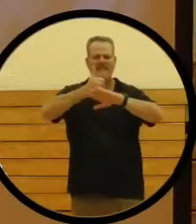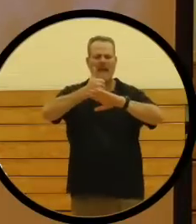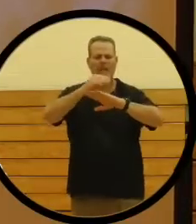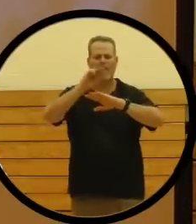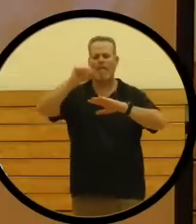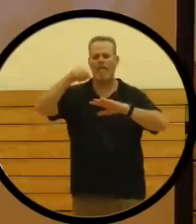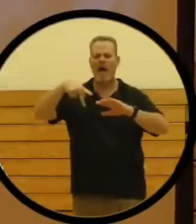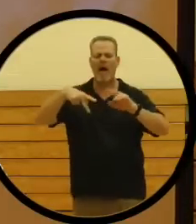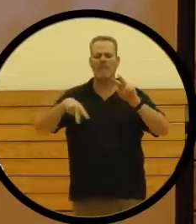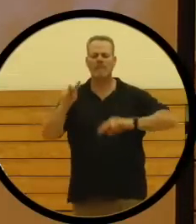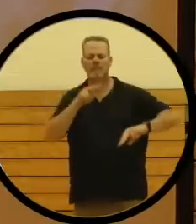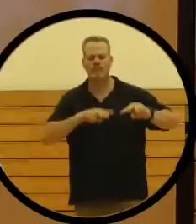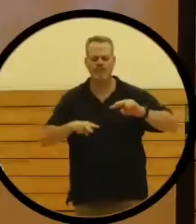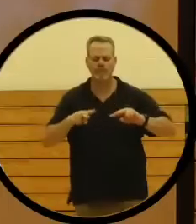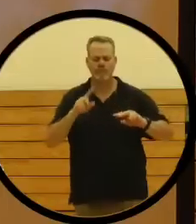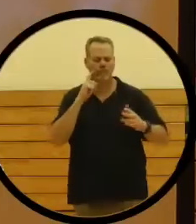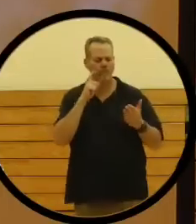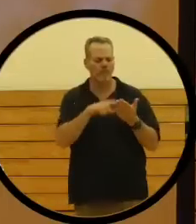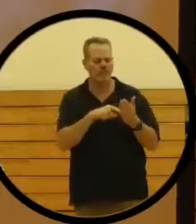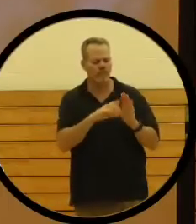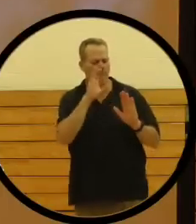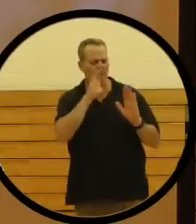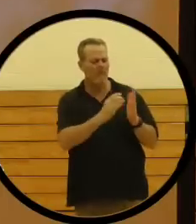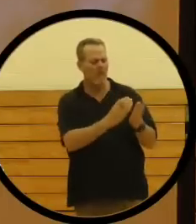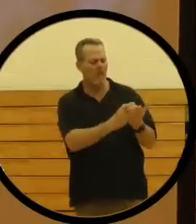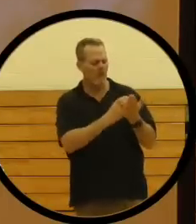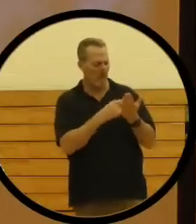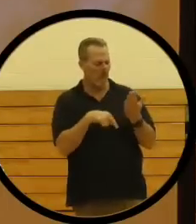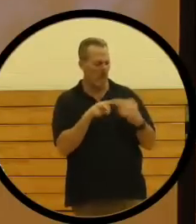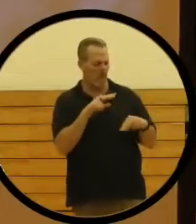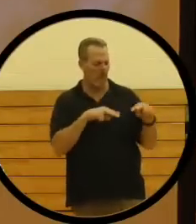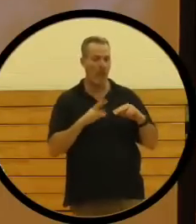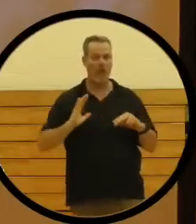in the summertime, so I think June and July.